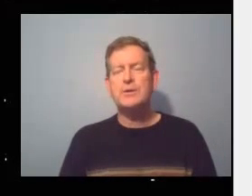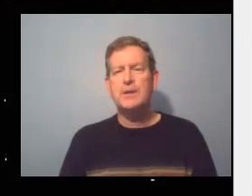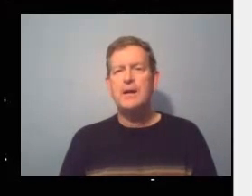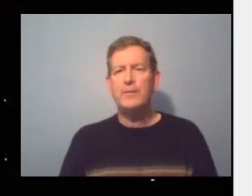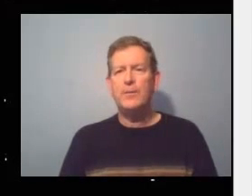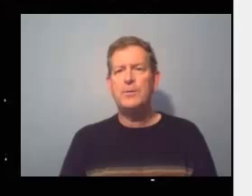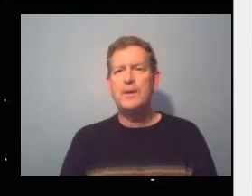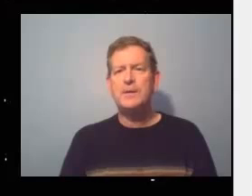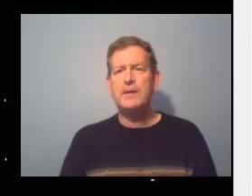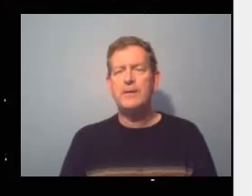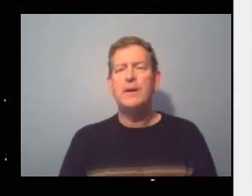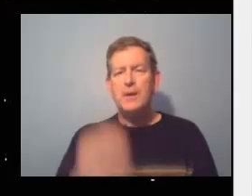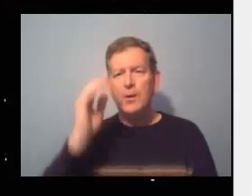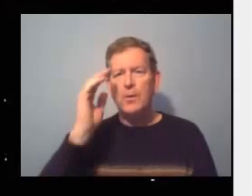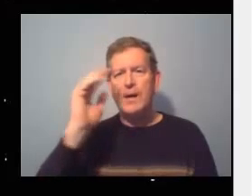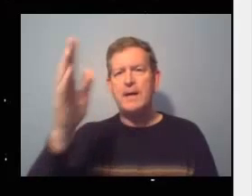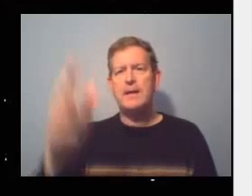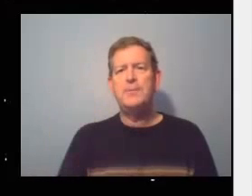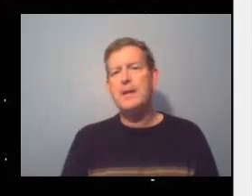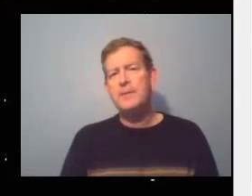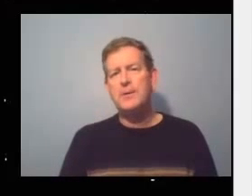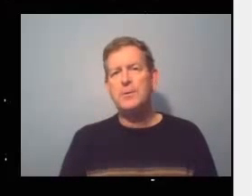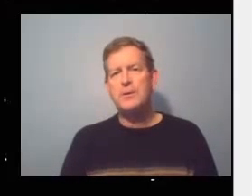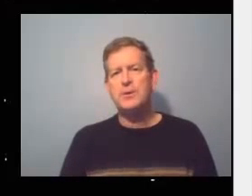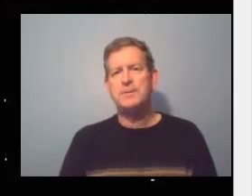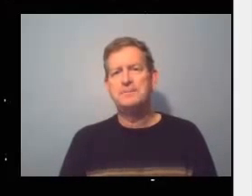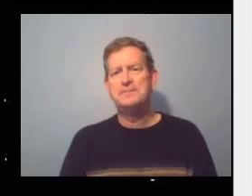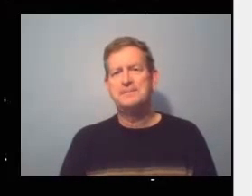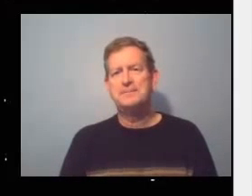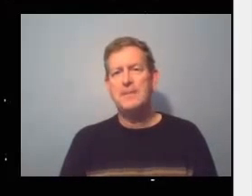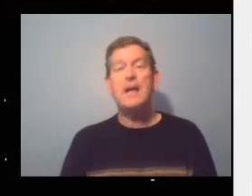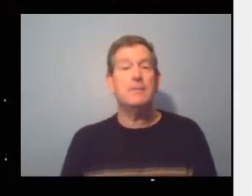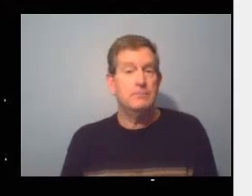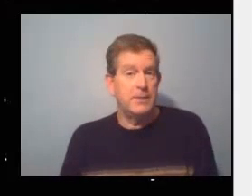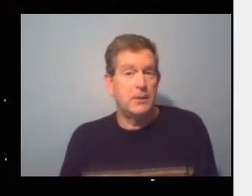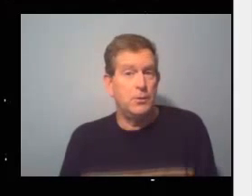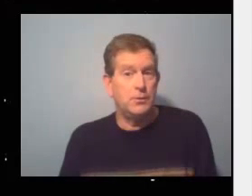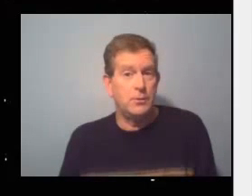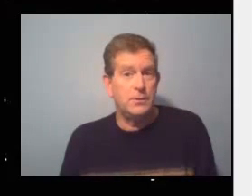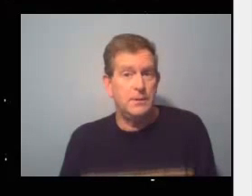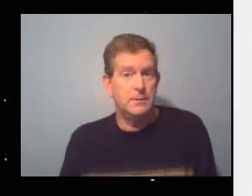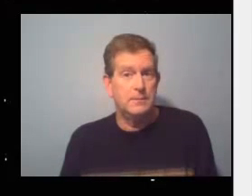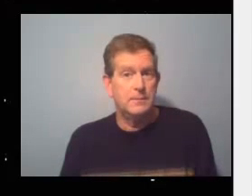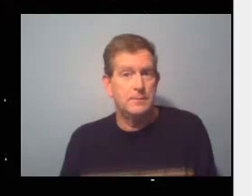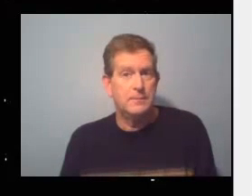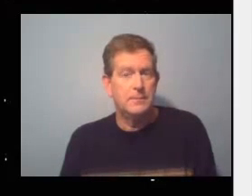two sections of 127. Au revoir et puis à bientôt les jeunes. Et les adultes aussi.